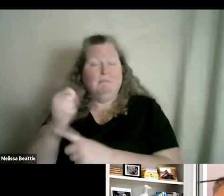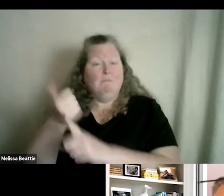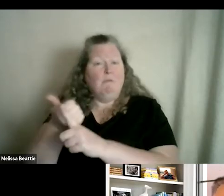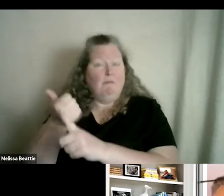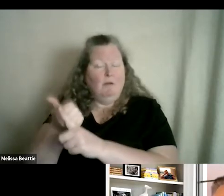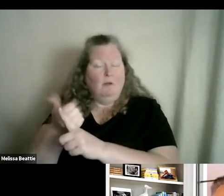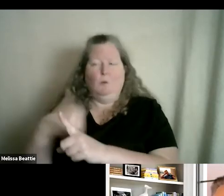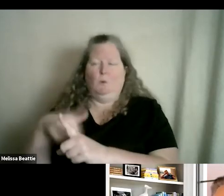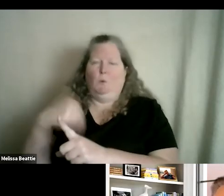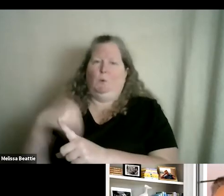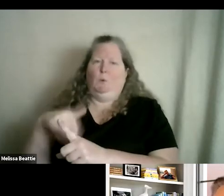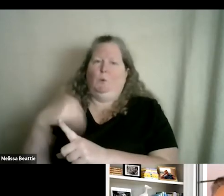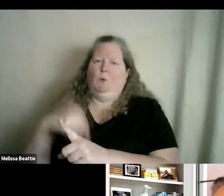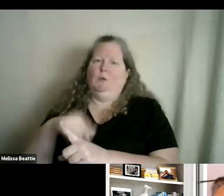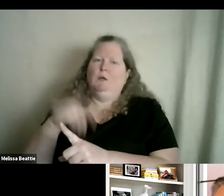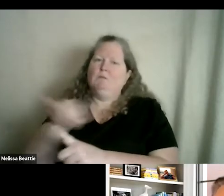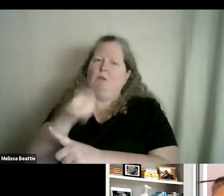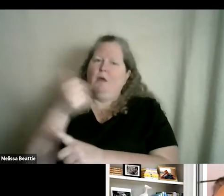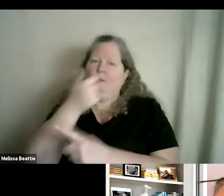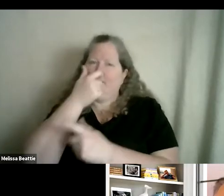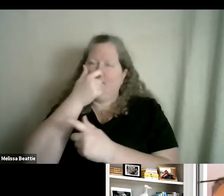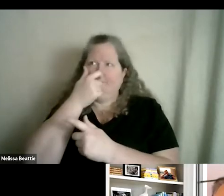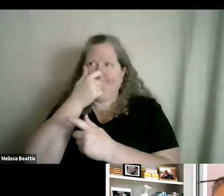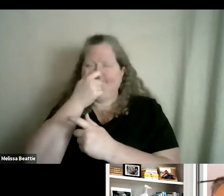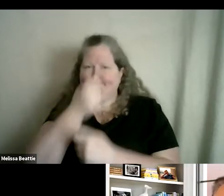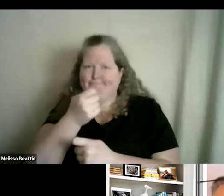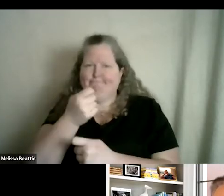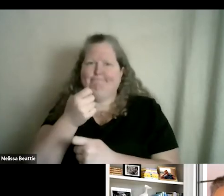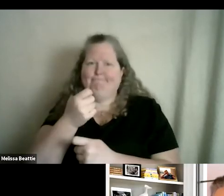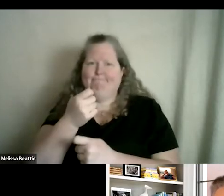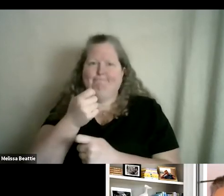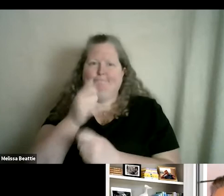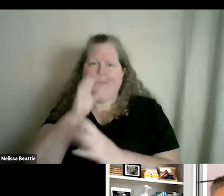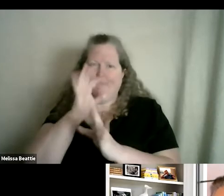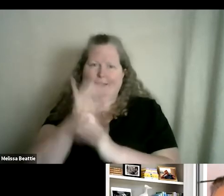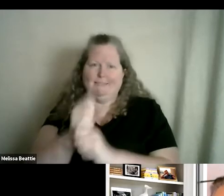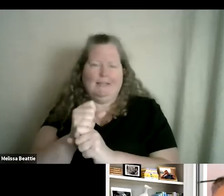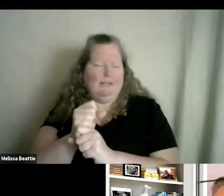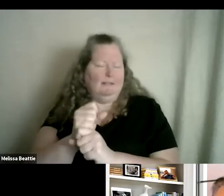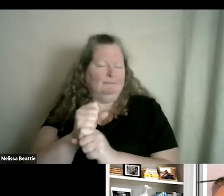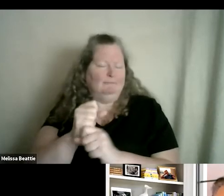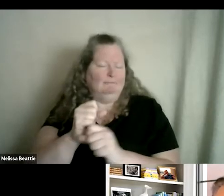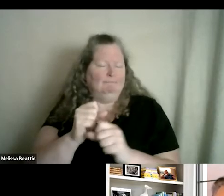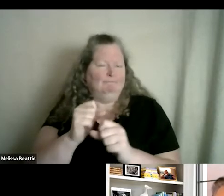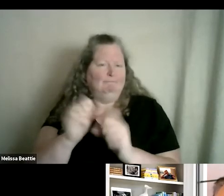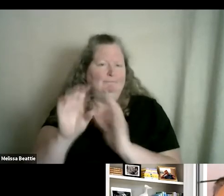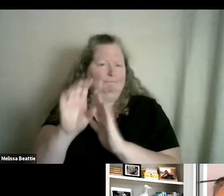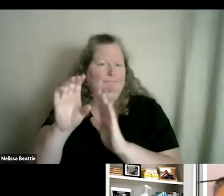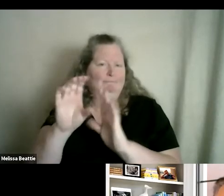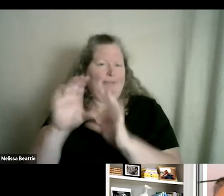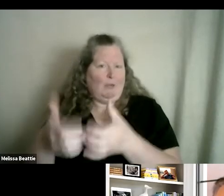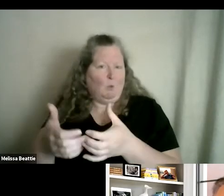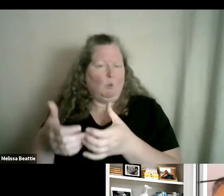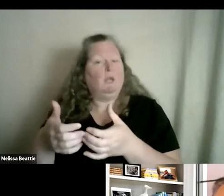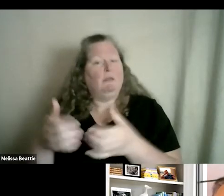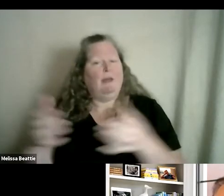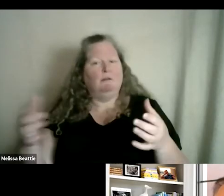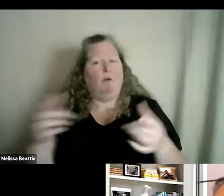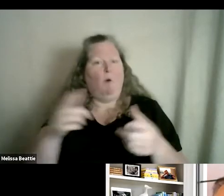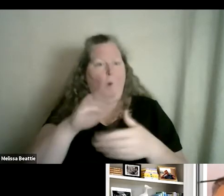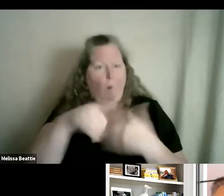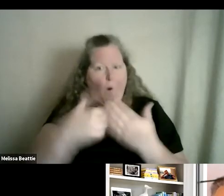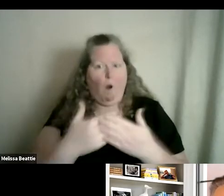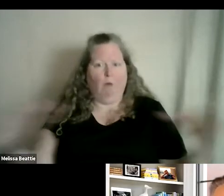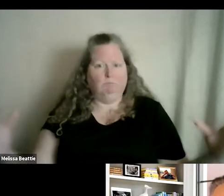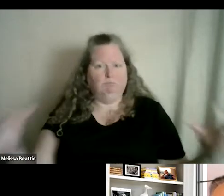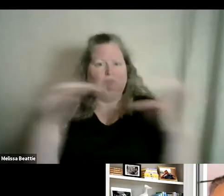whole other fascinating category linking both of these fields. And why, and why is it leaking? We're